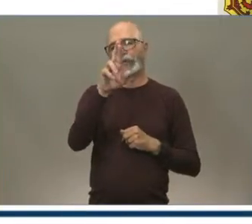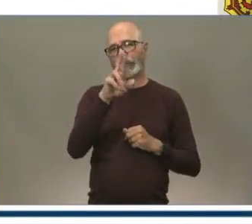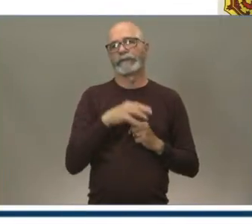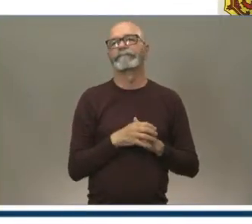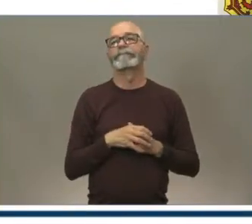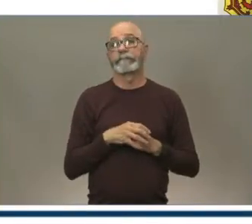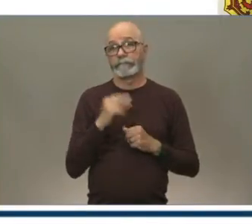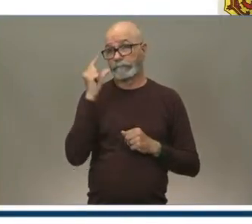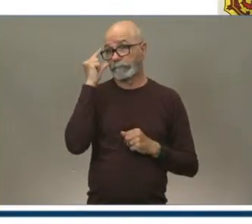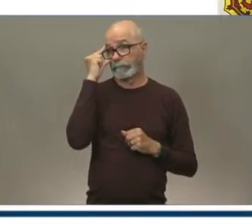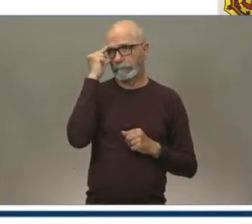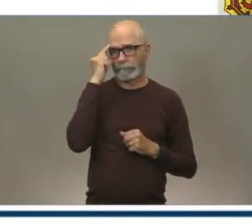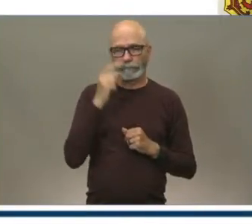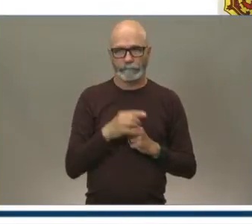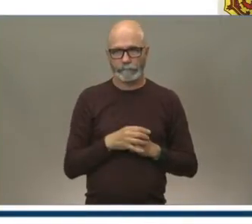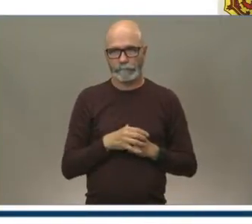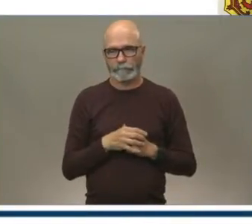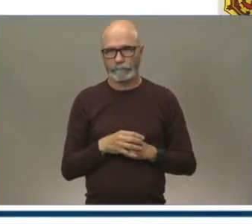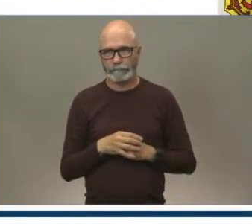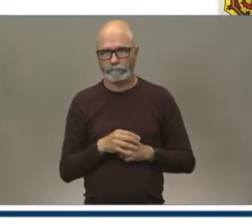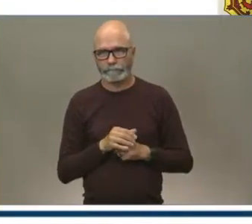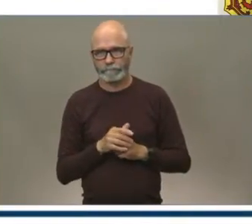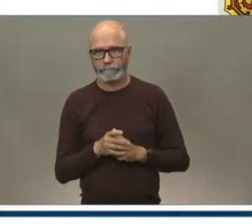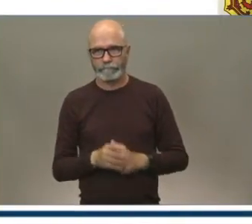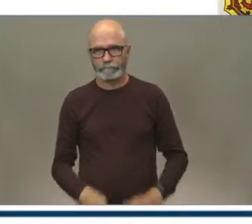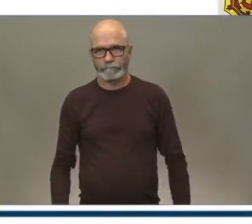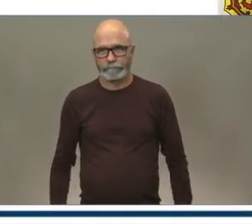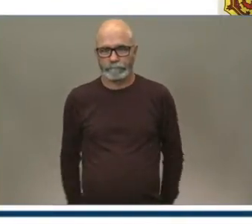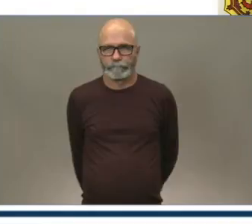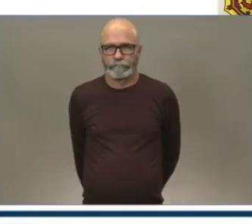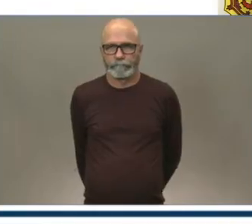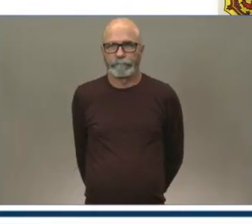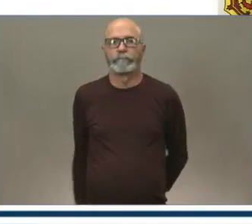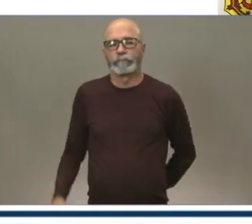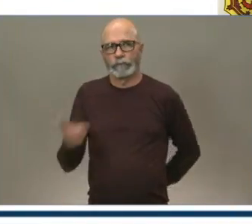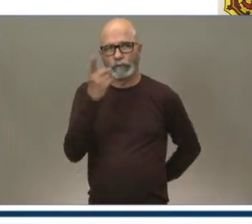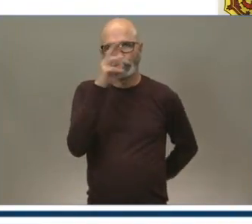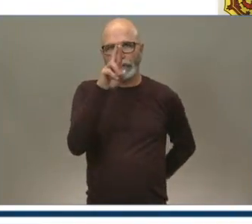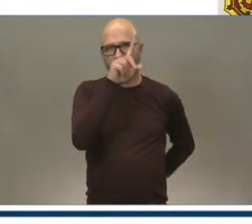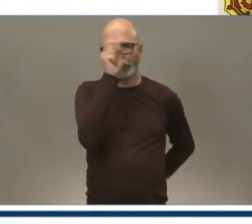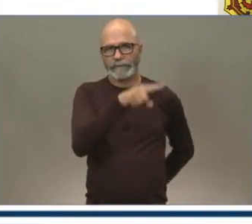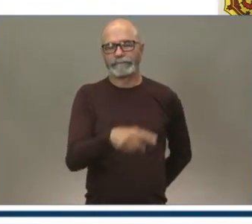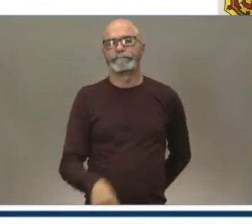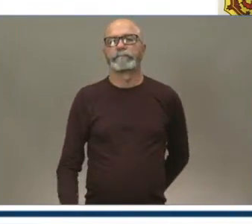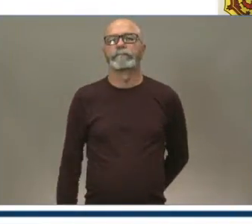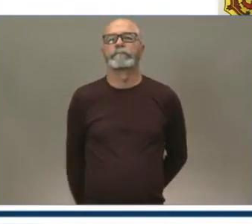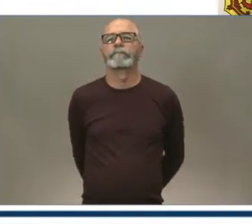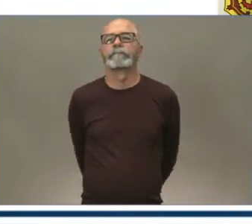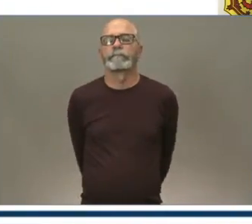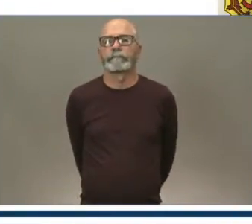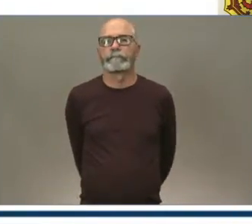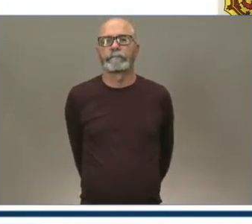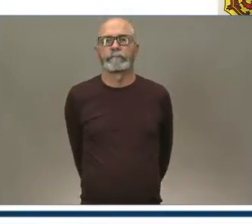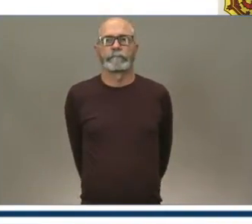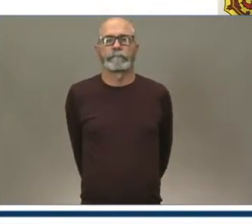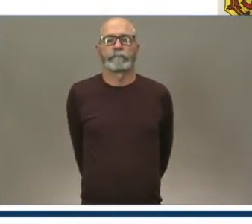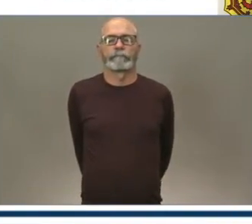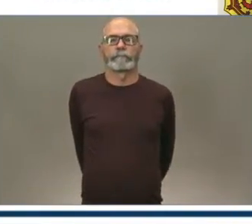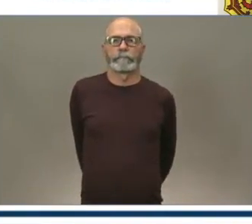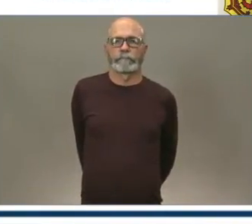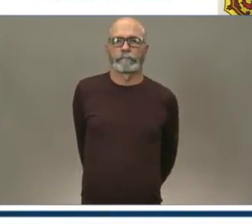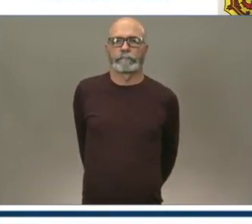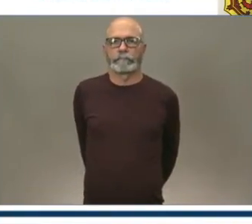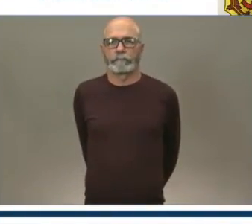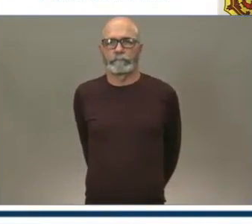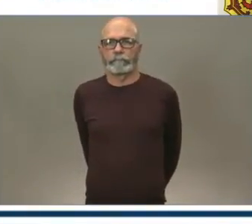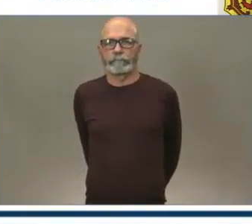Hello, thank you. This question's for Dr. Strang. I see that Milford, Lance, Enfield, and Emsdale are included in